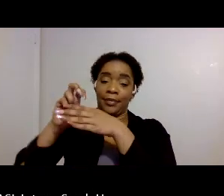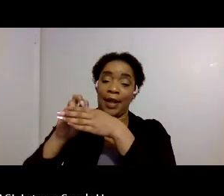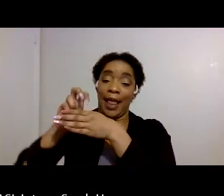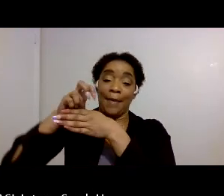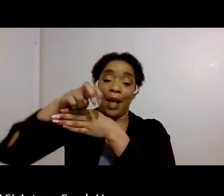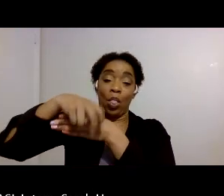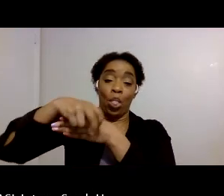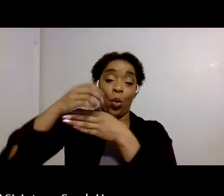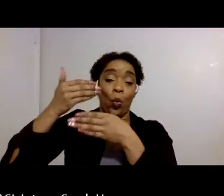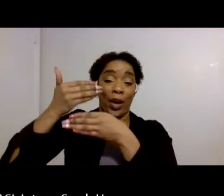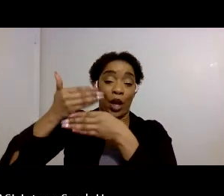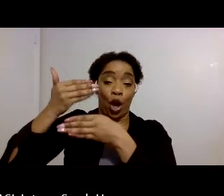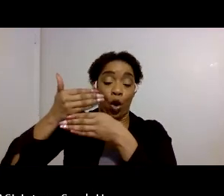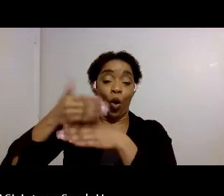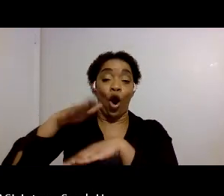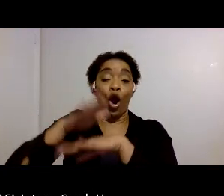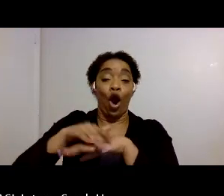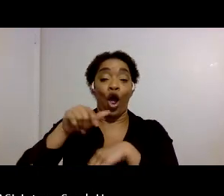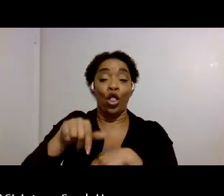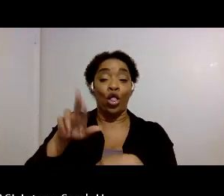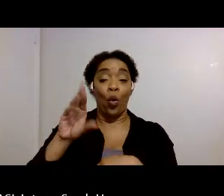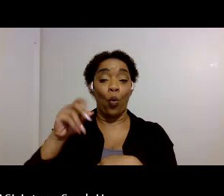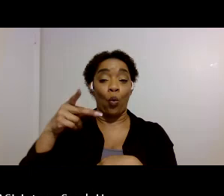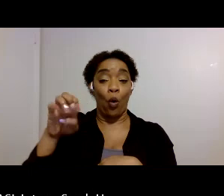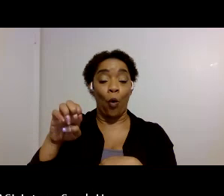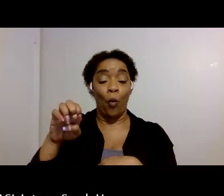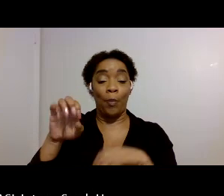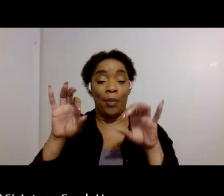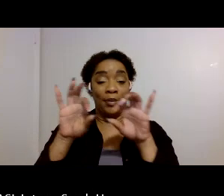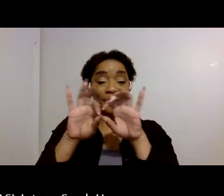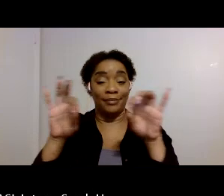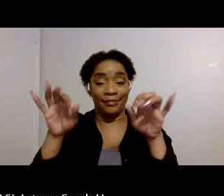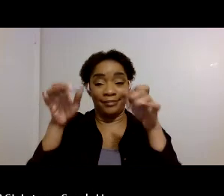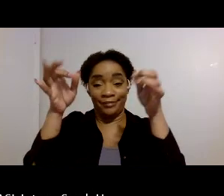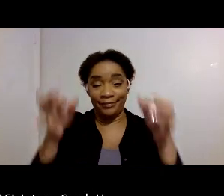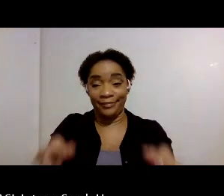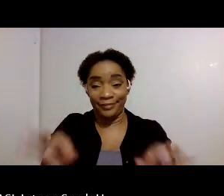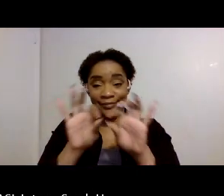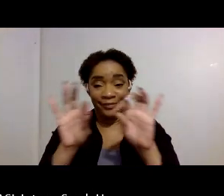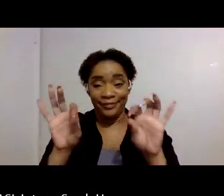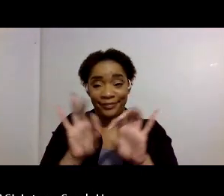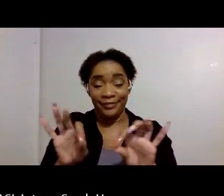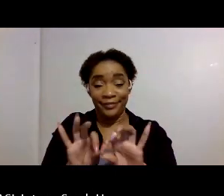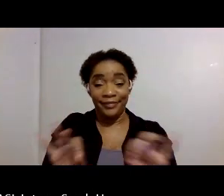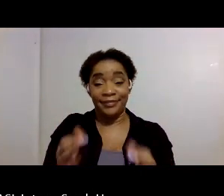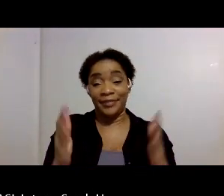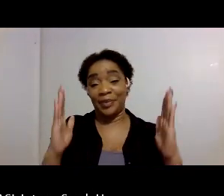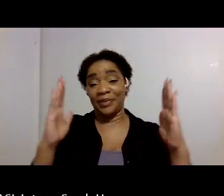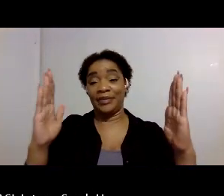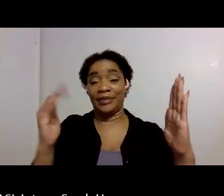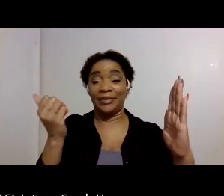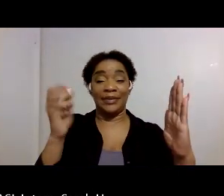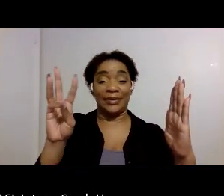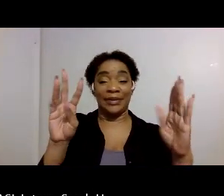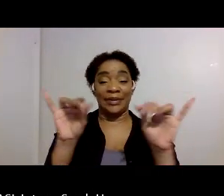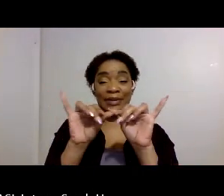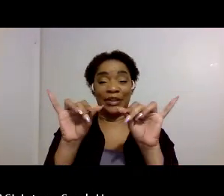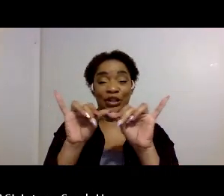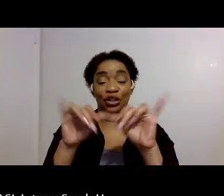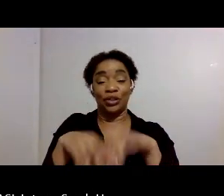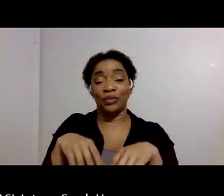is maybe 16 inches wide and maybe 4 to 5 inches thick. So